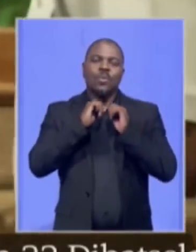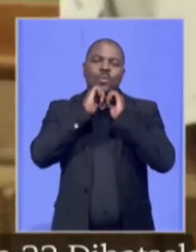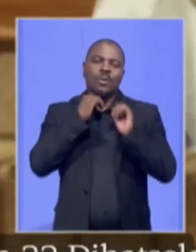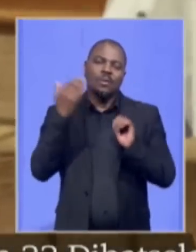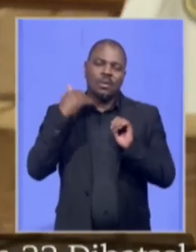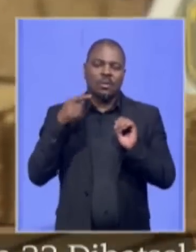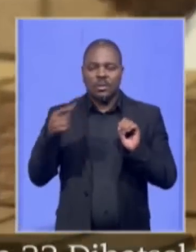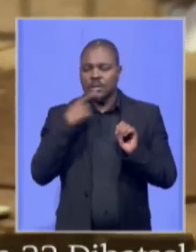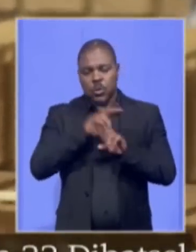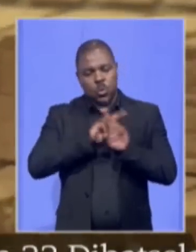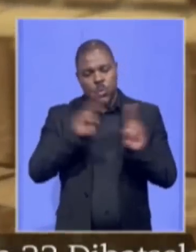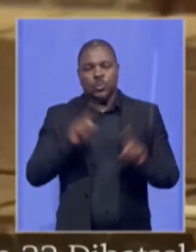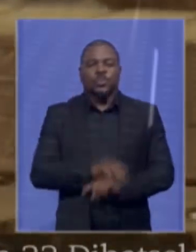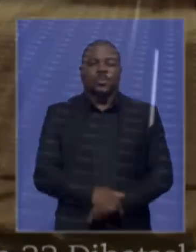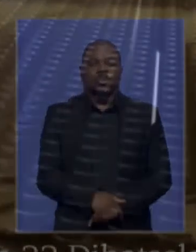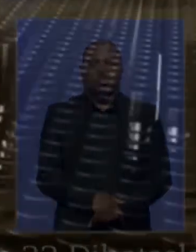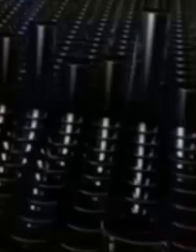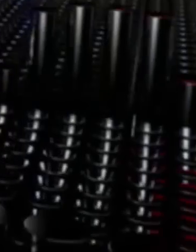SABC Polokwane.